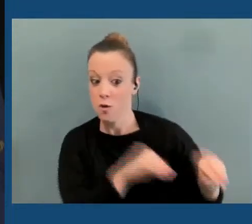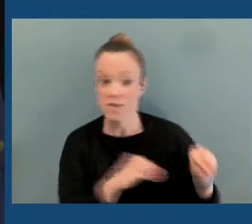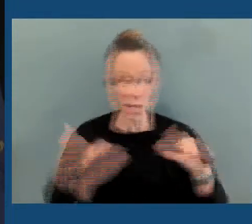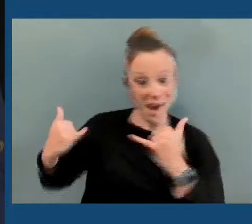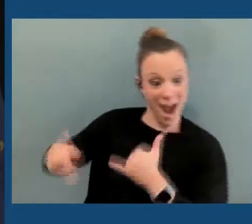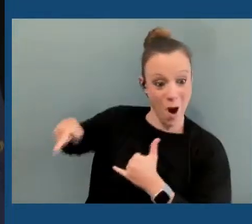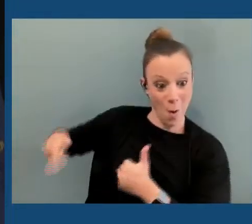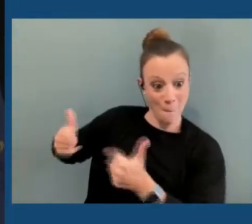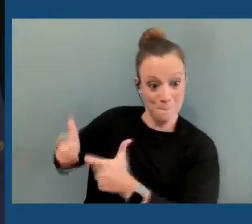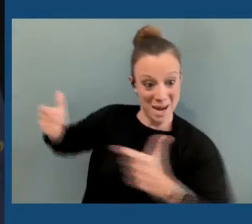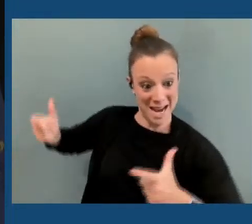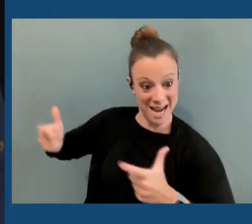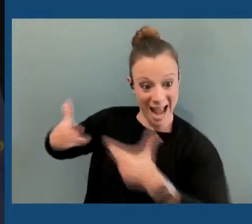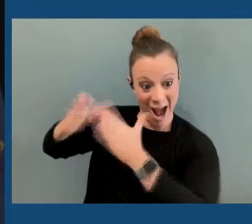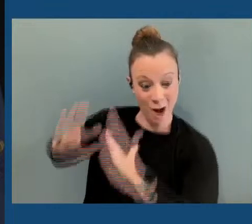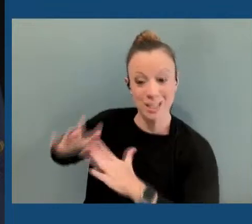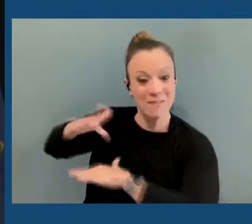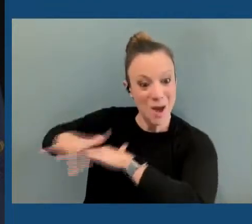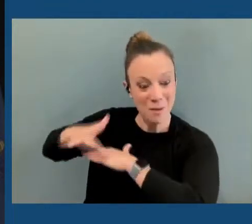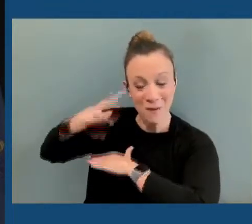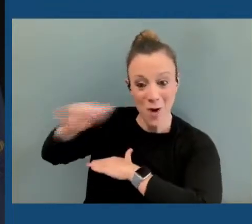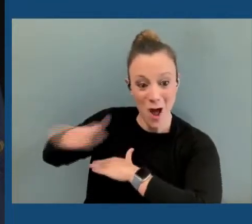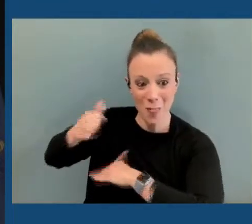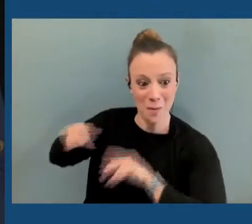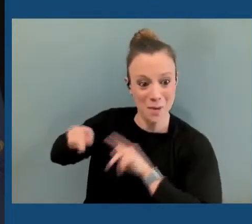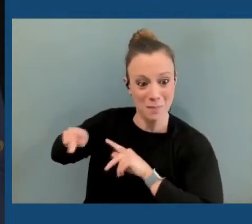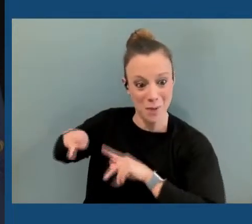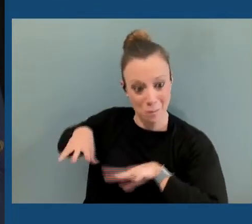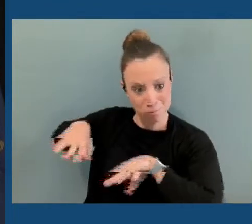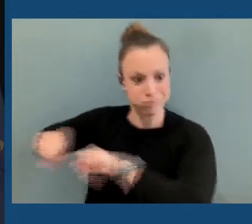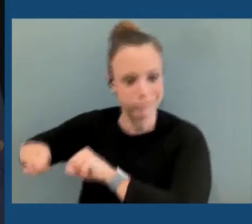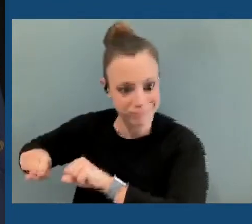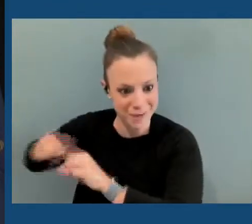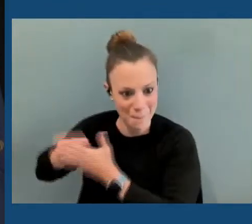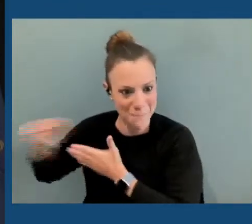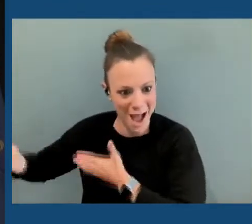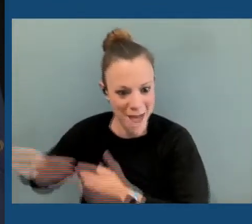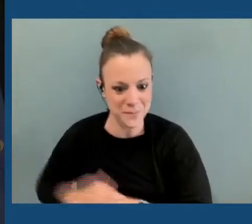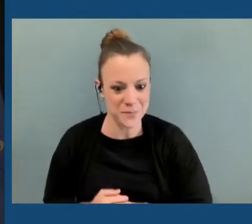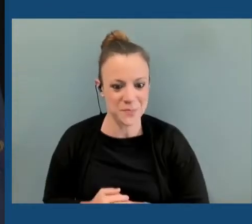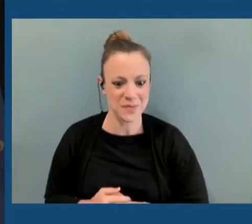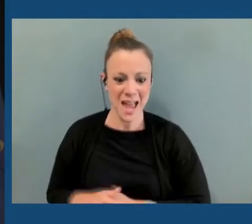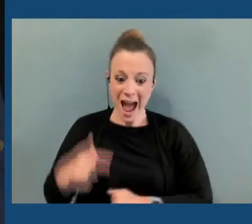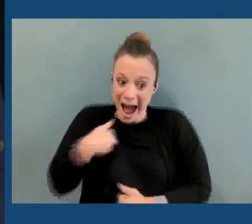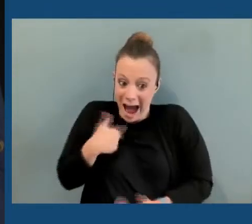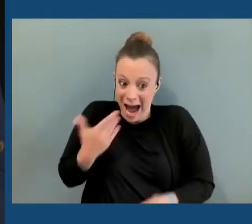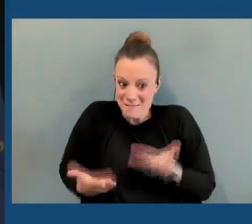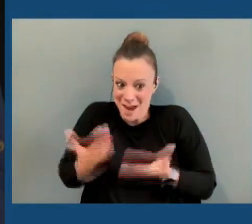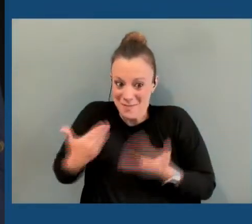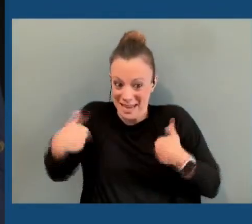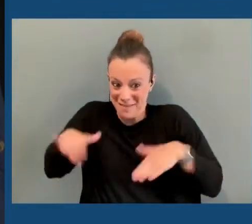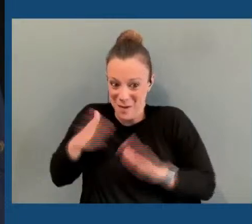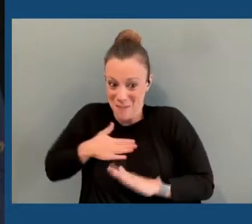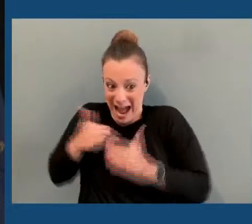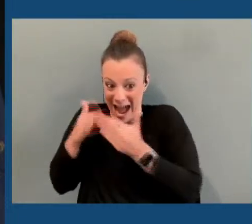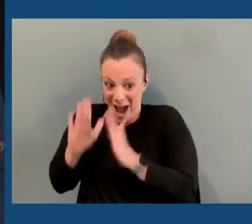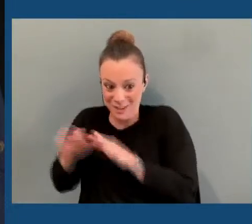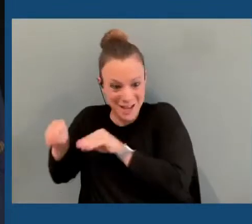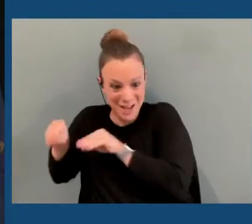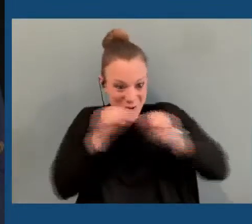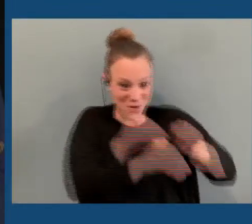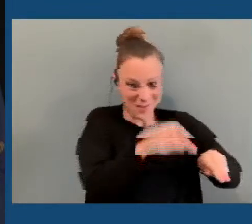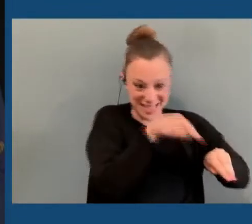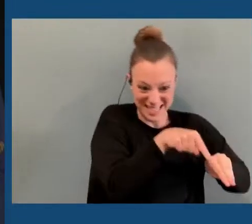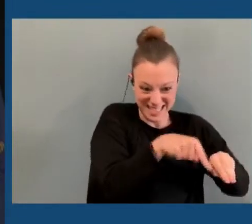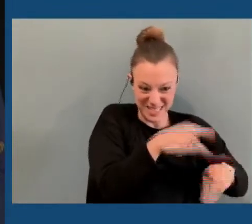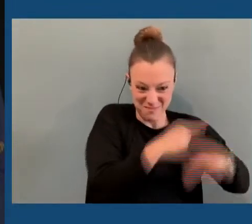housing. I feel fortunate to live in a city that connects so well with its citizens, in a county that works